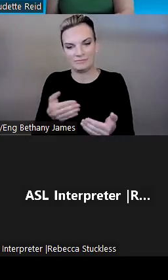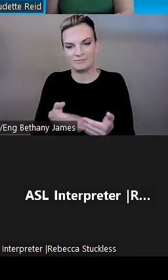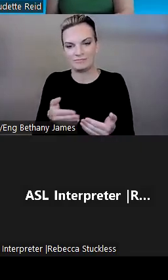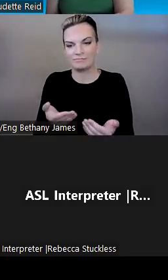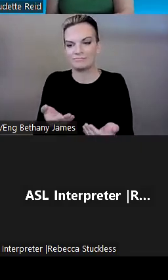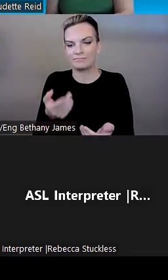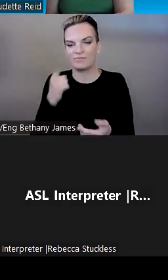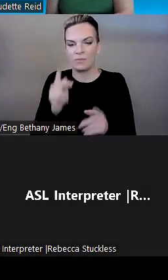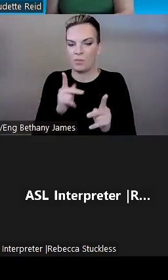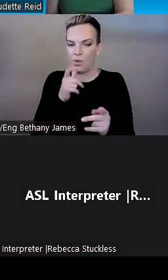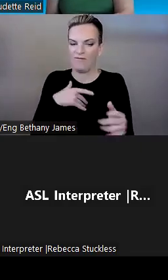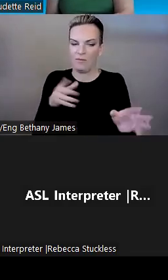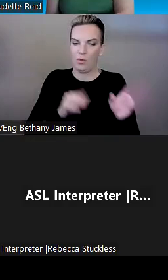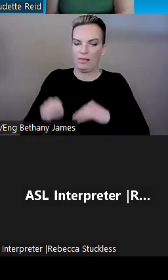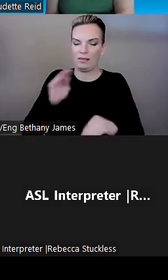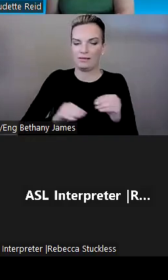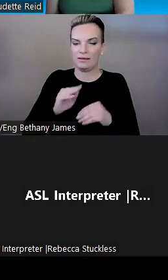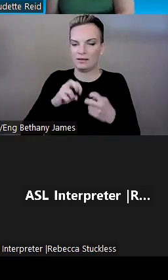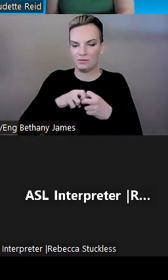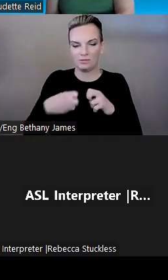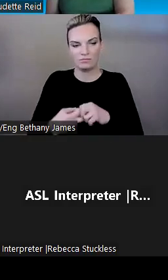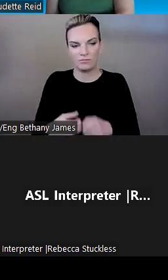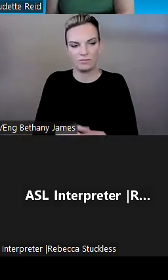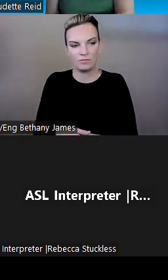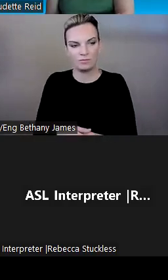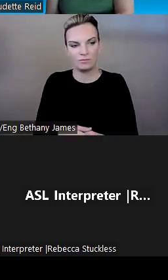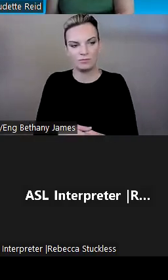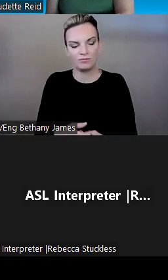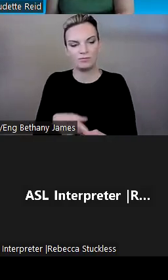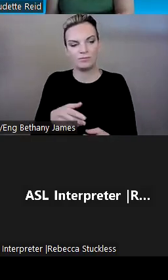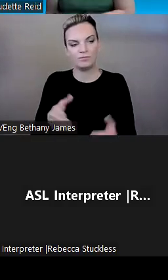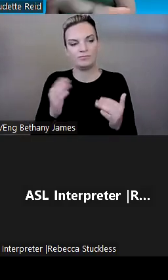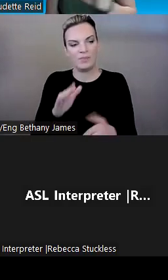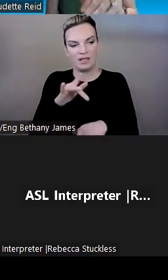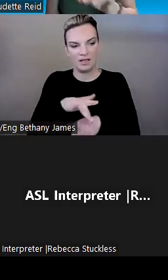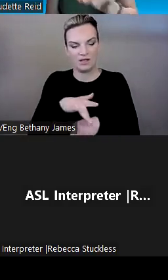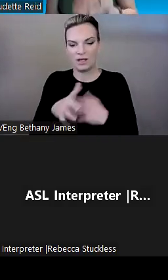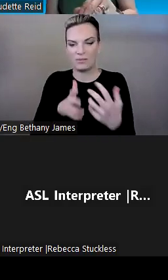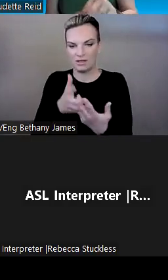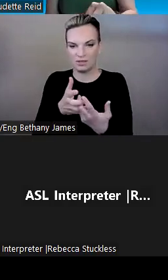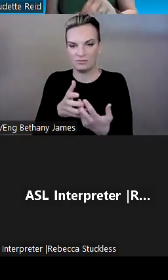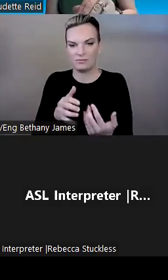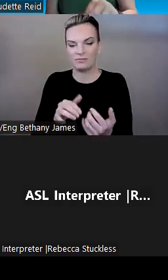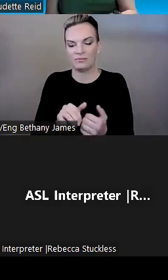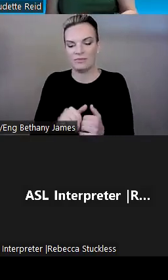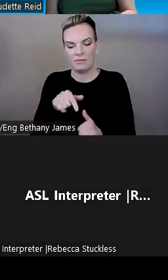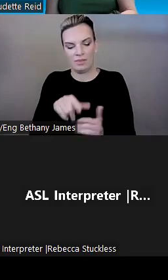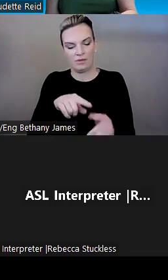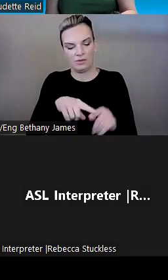mobility challenges. Touch accommodations adjust how the screen responds